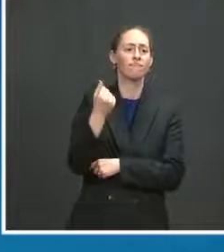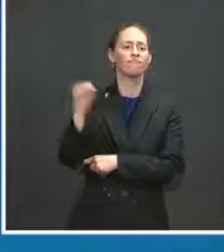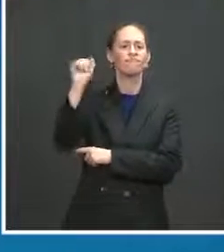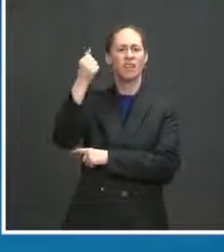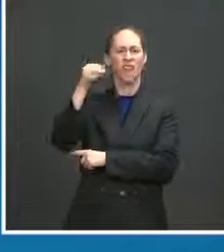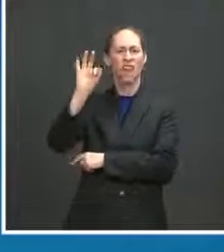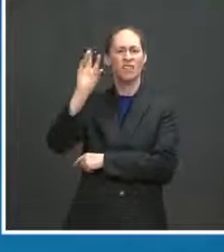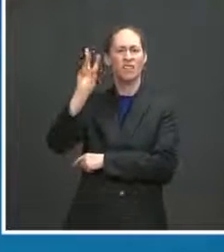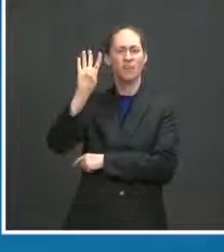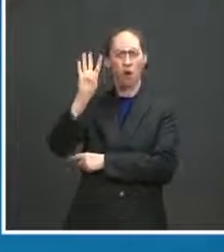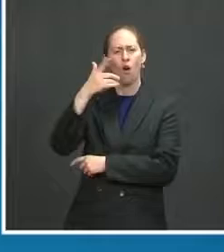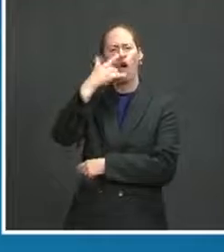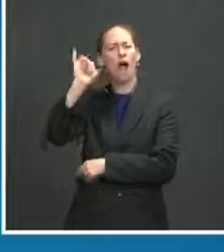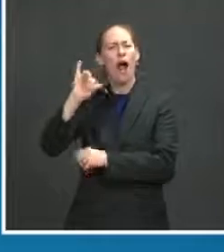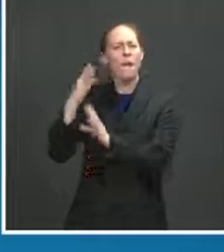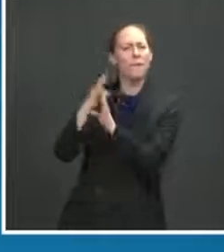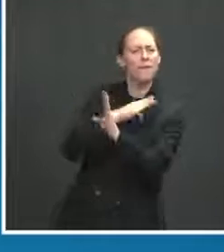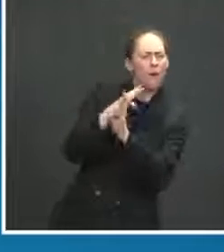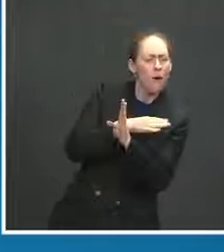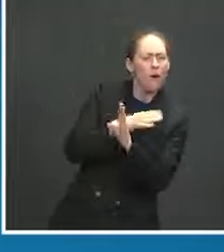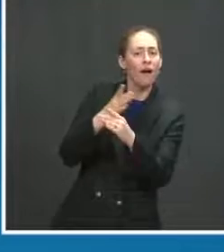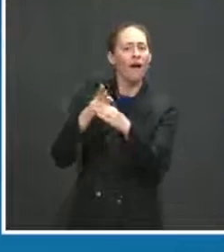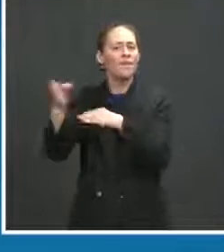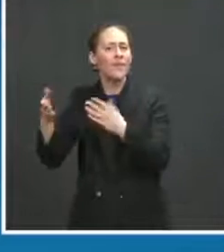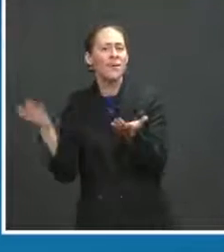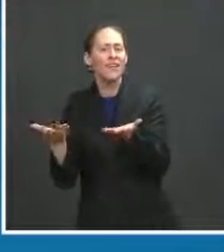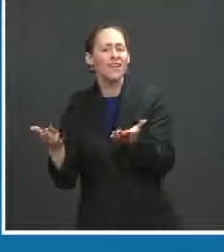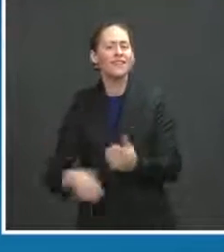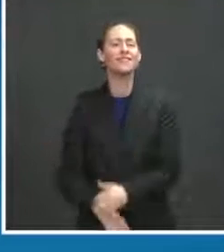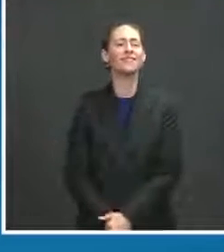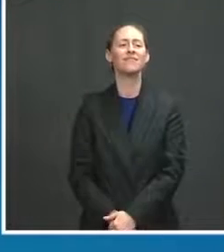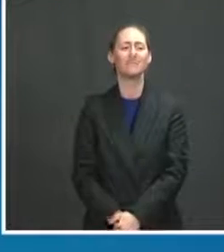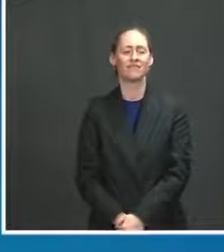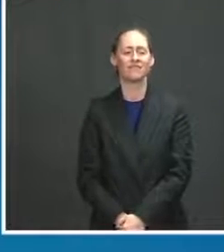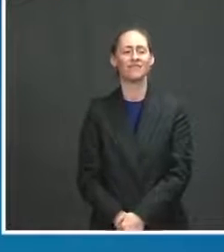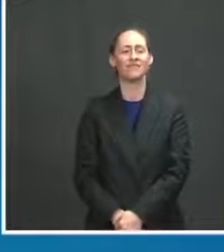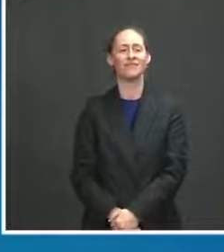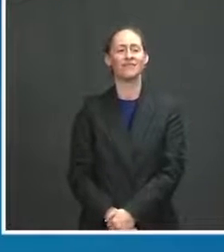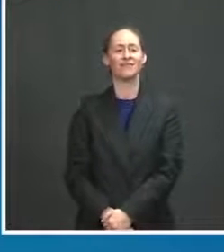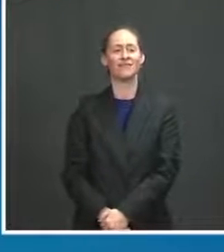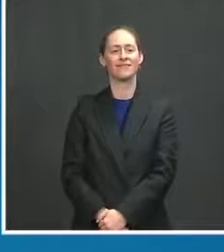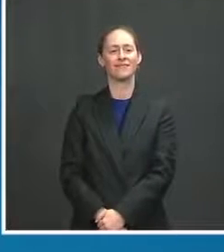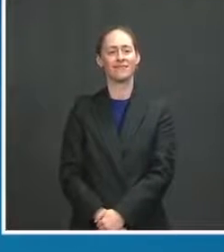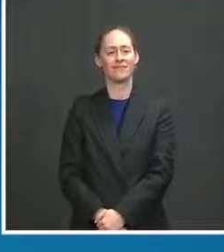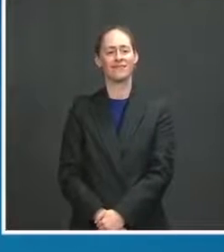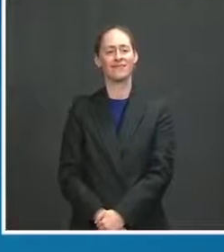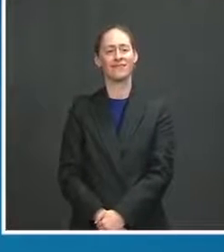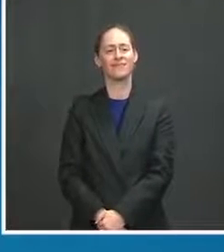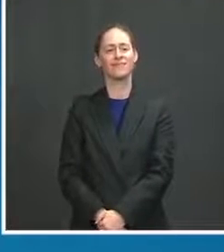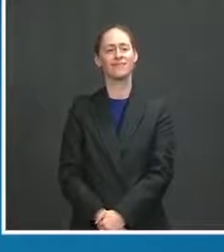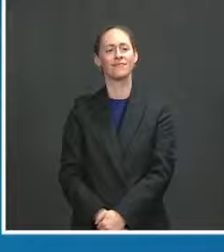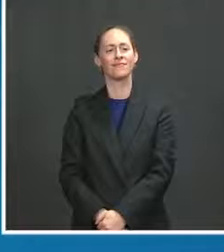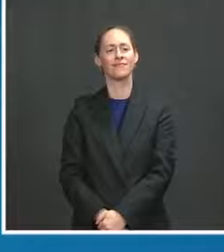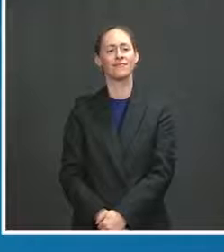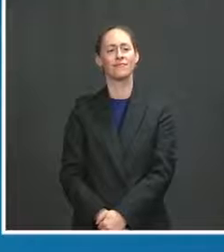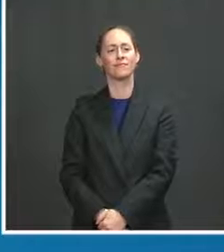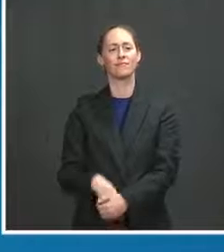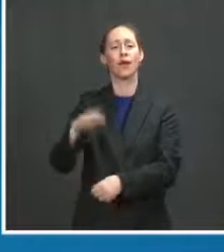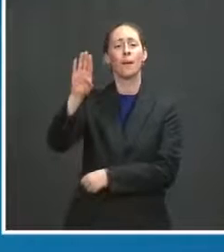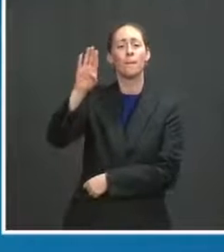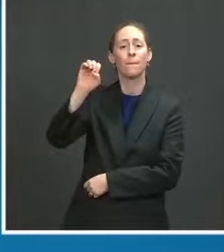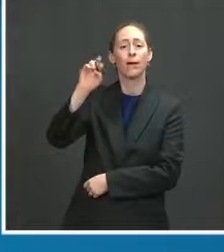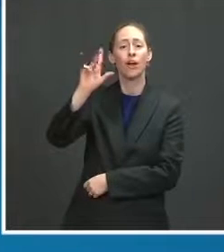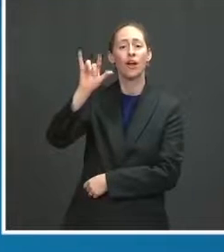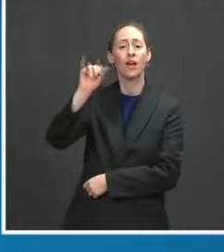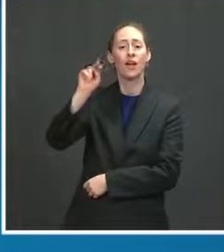after. The world before the Berlin Wall fell in